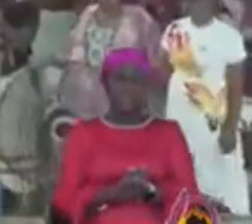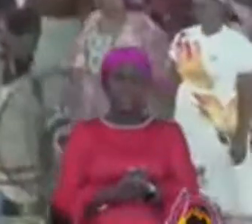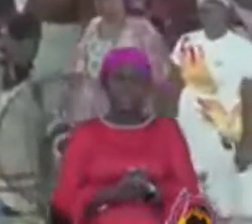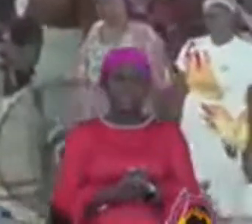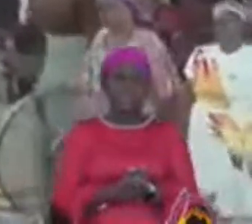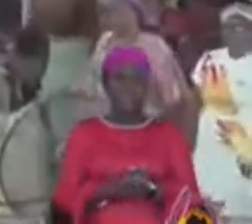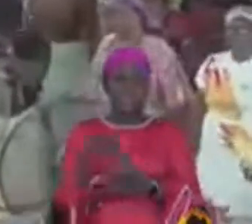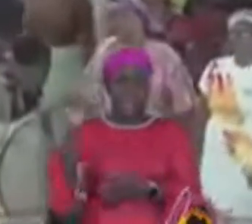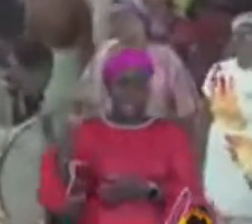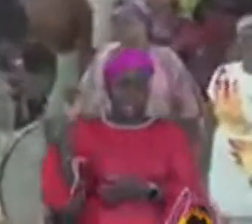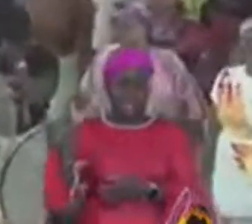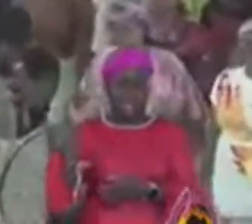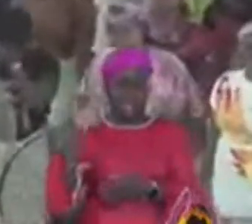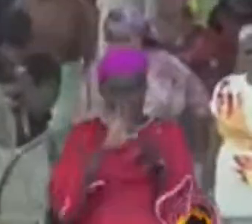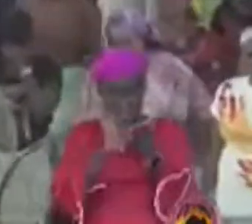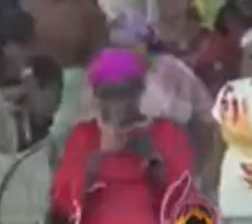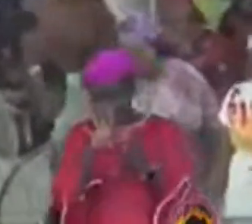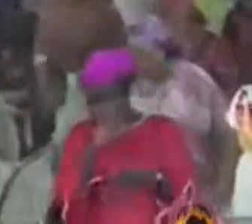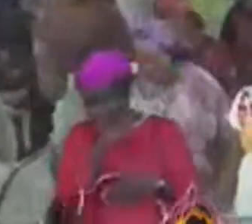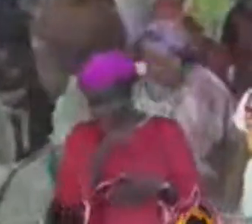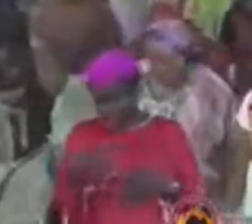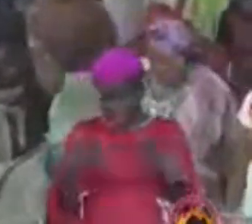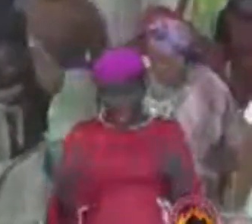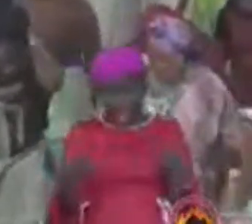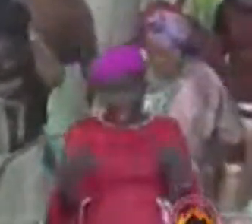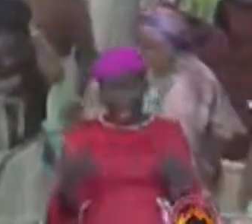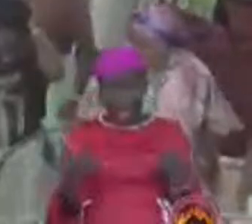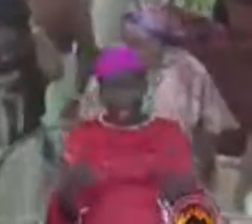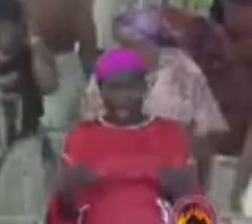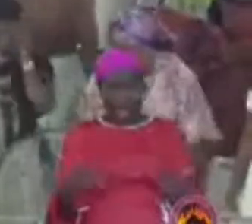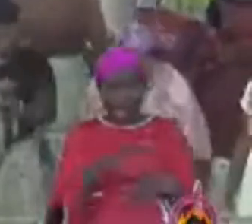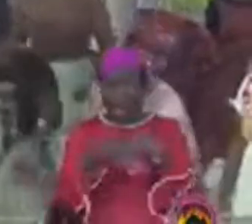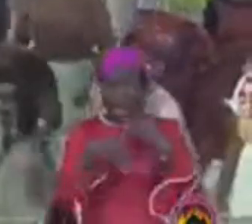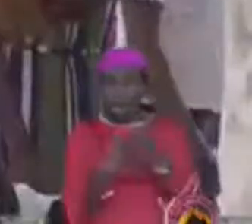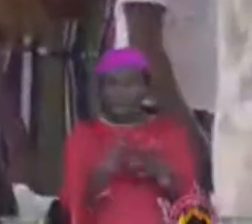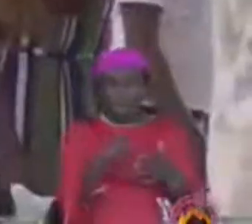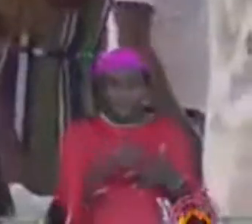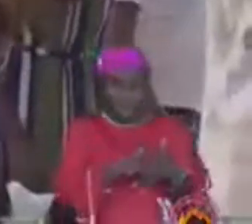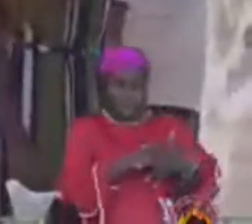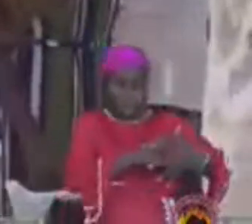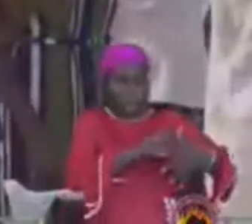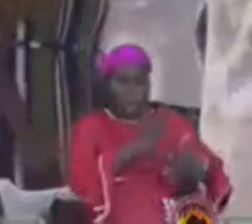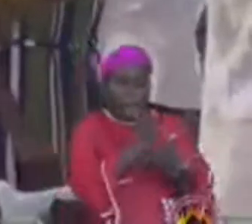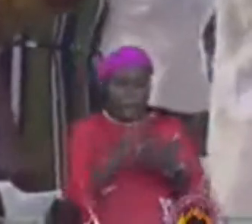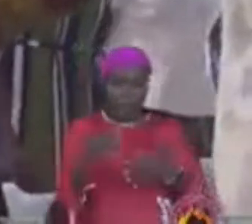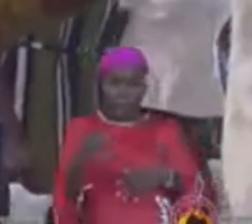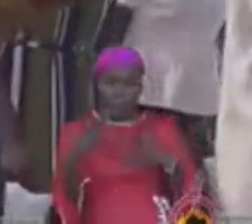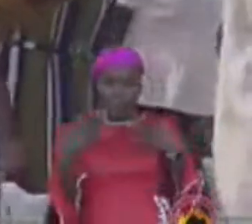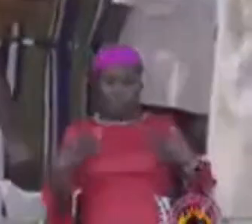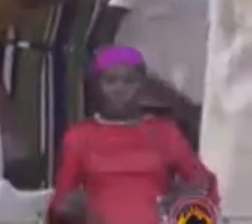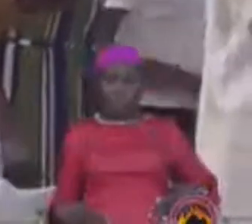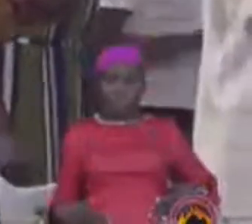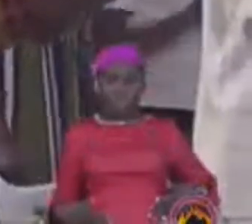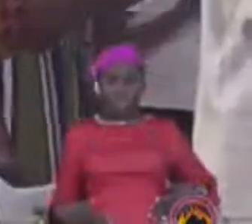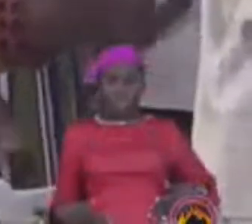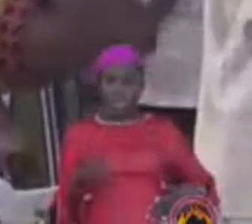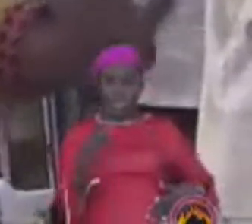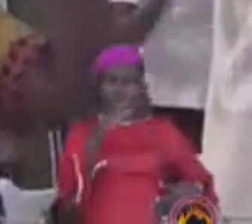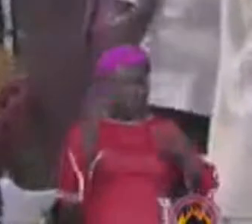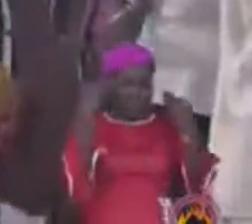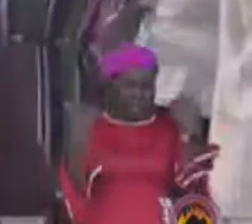Yeah, check that leg. Check that swelling part of the body. Turn that neck. Check that